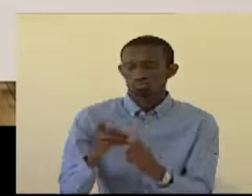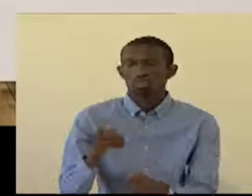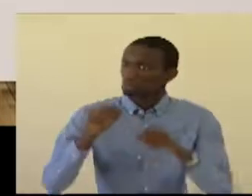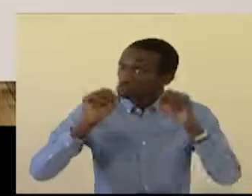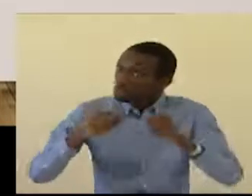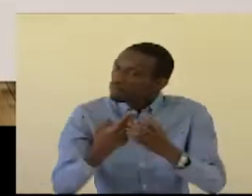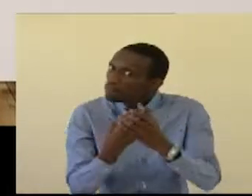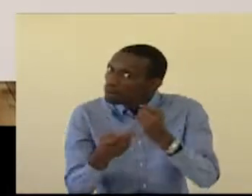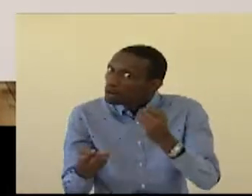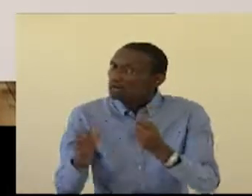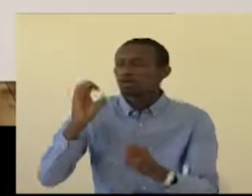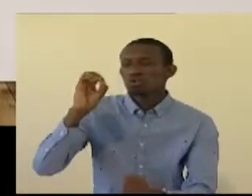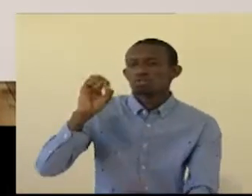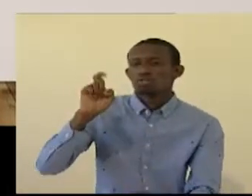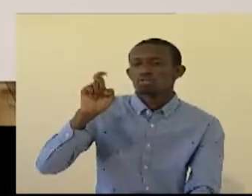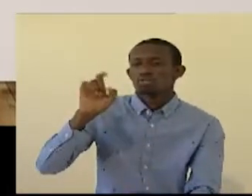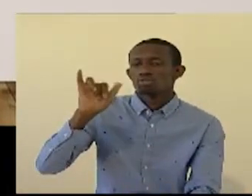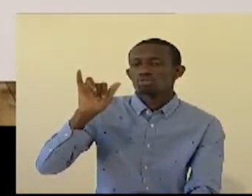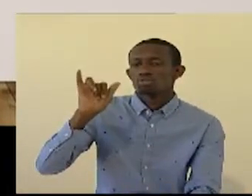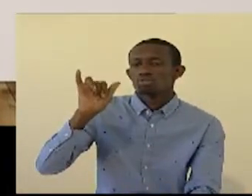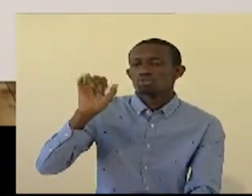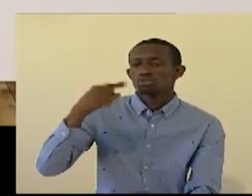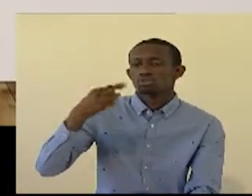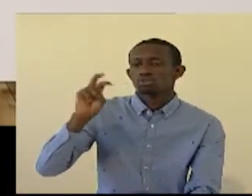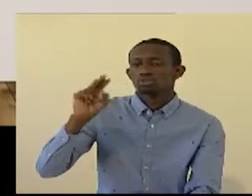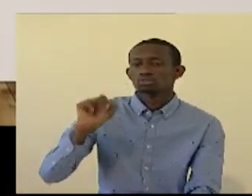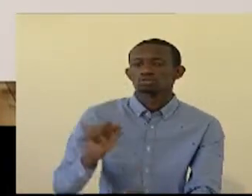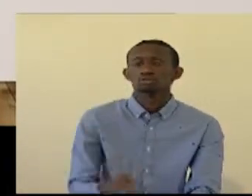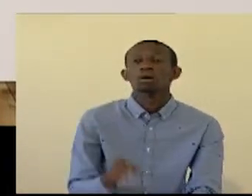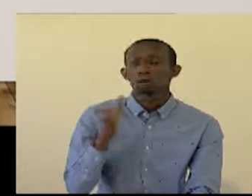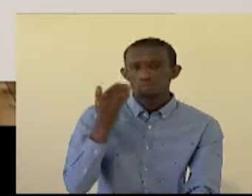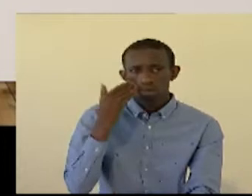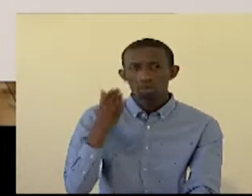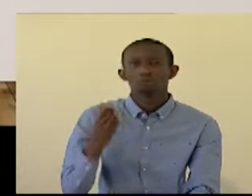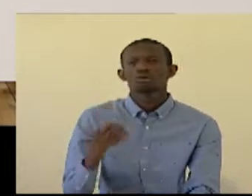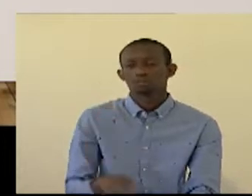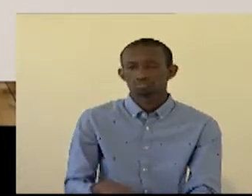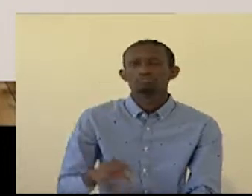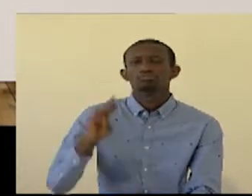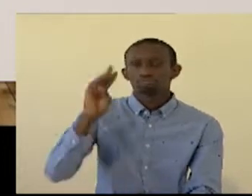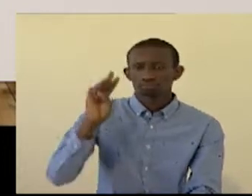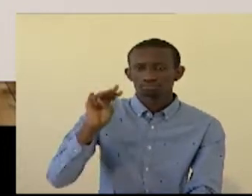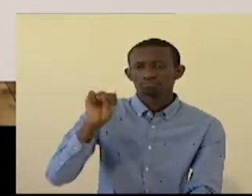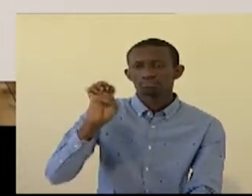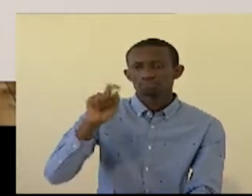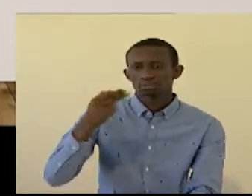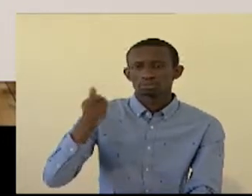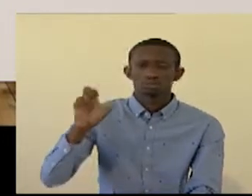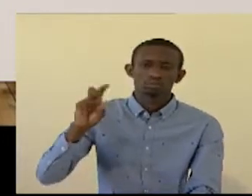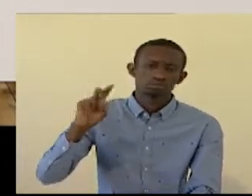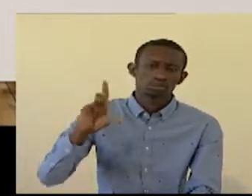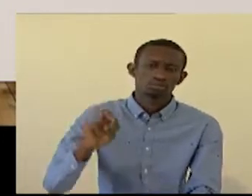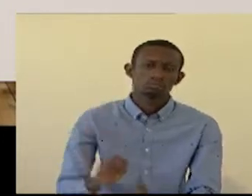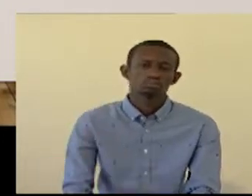the oxygen and you produce a CH2 group. And here we use several methods, but the common one is